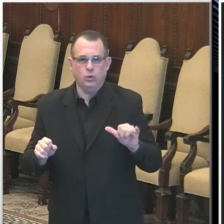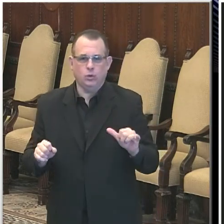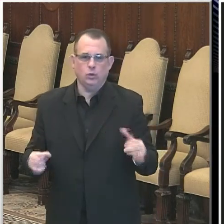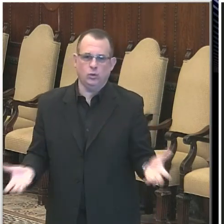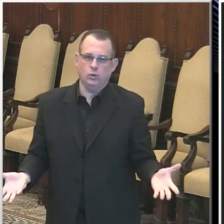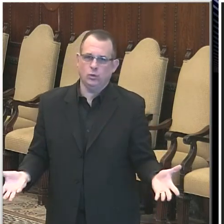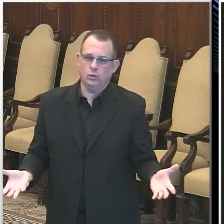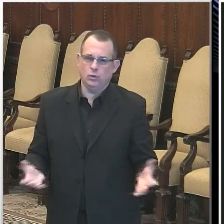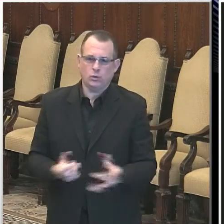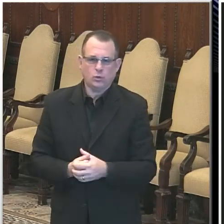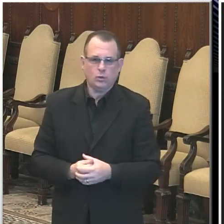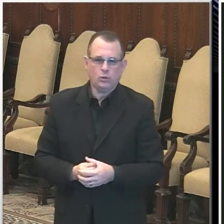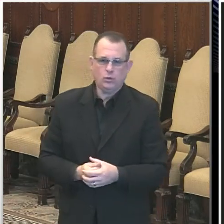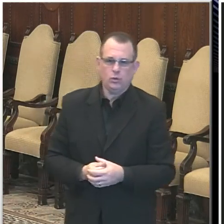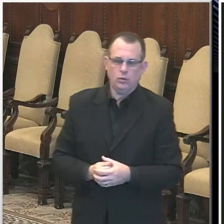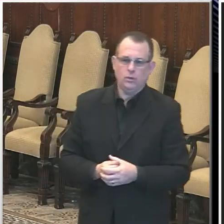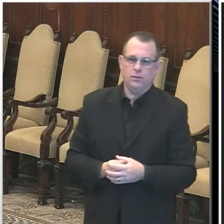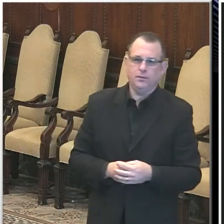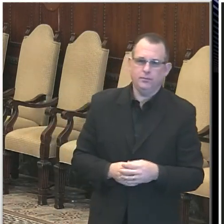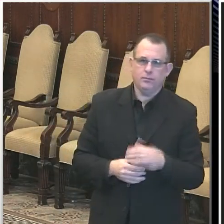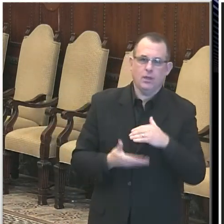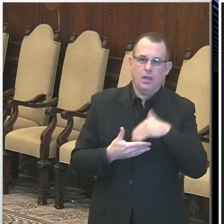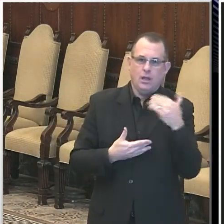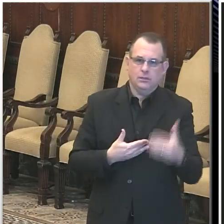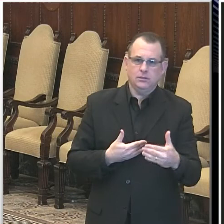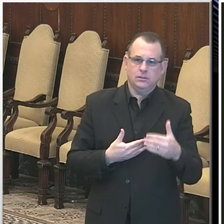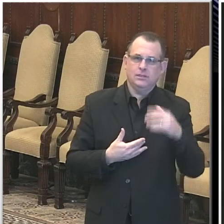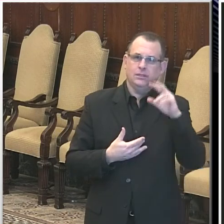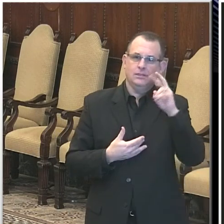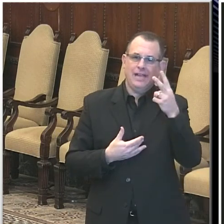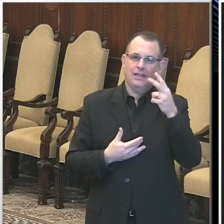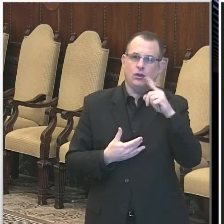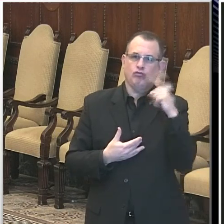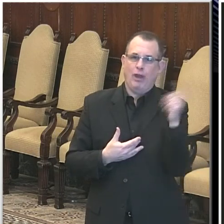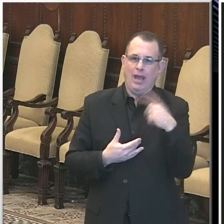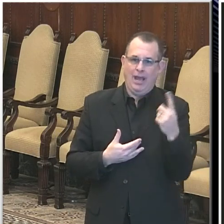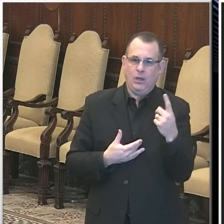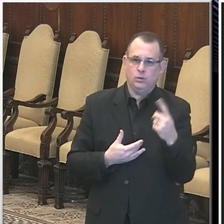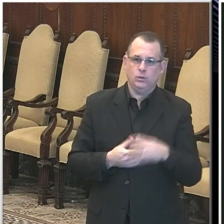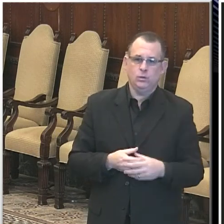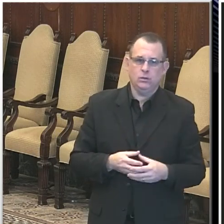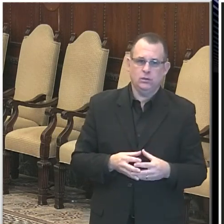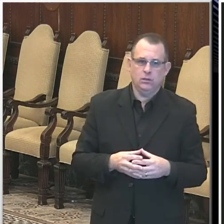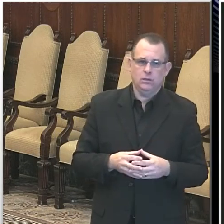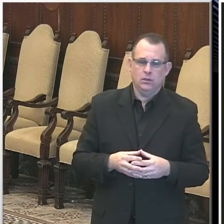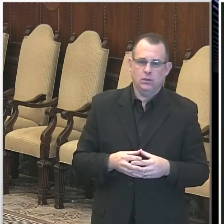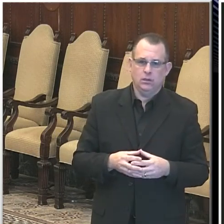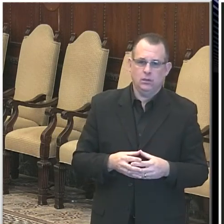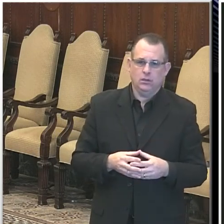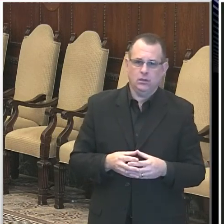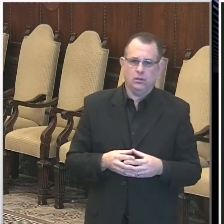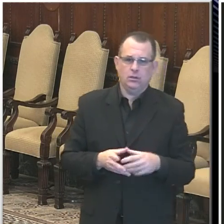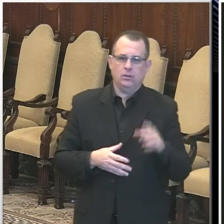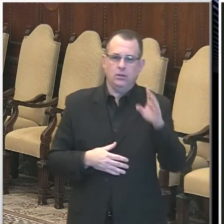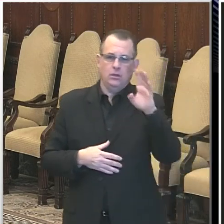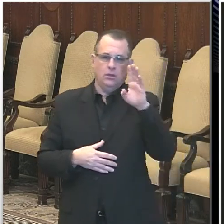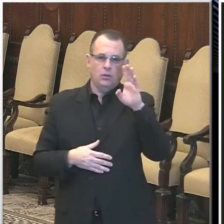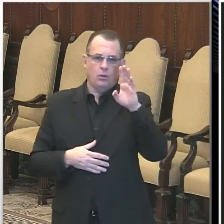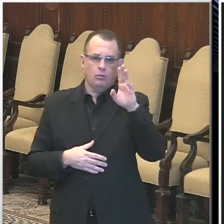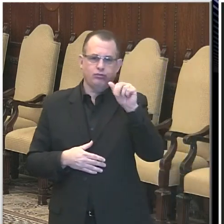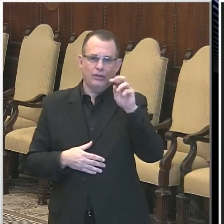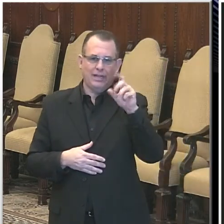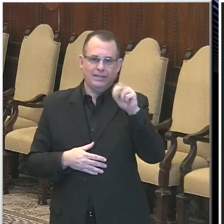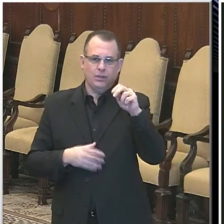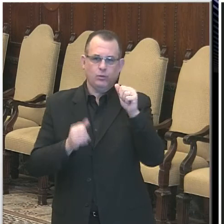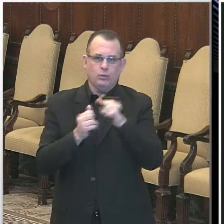Okay, thank you, Manny. We're now moving to our second round, so last call for questions. Next, we have Brandon Hudson with NBC